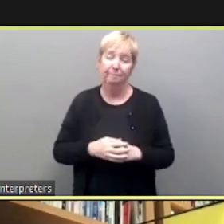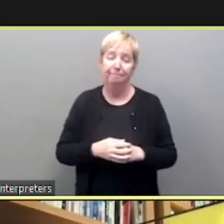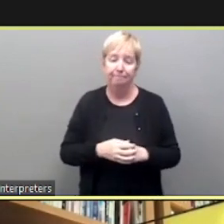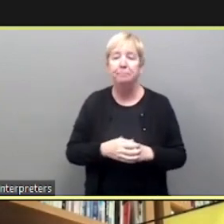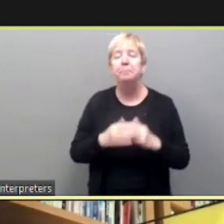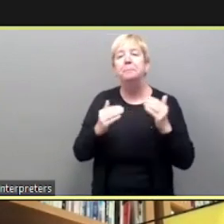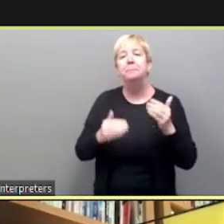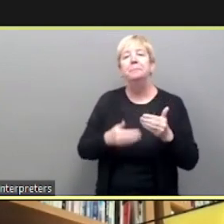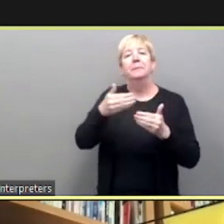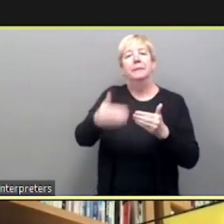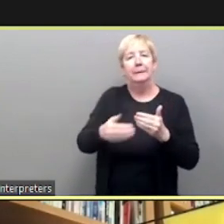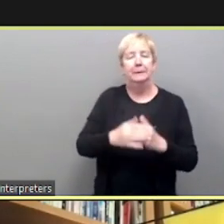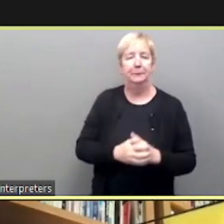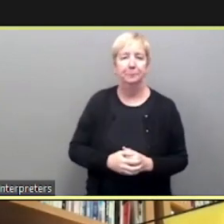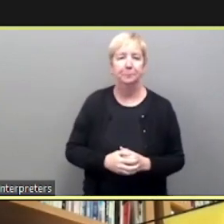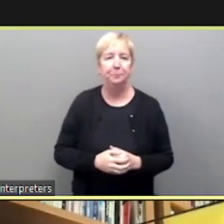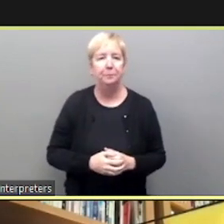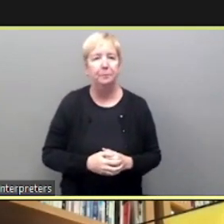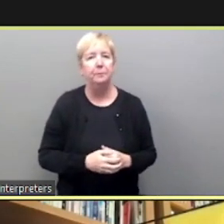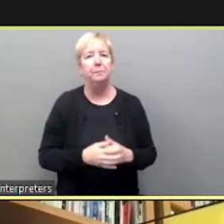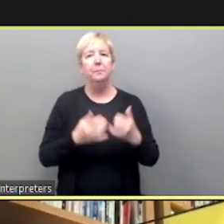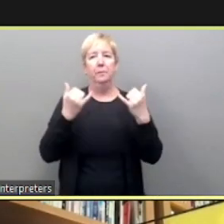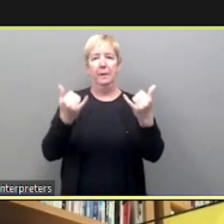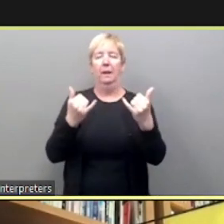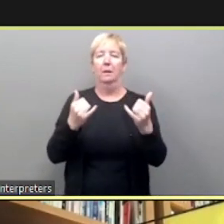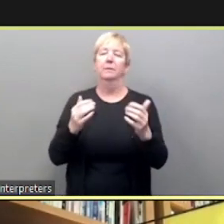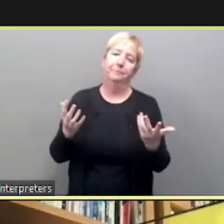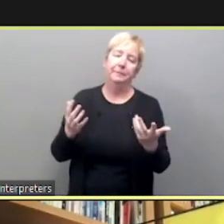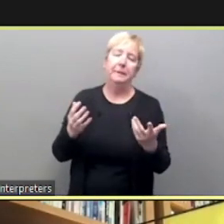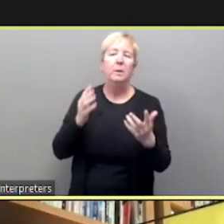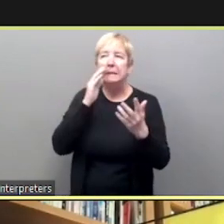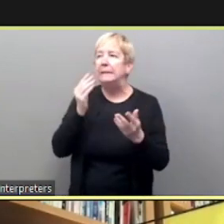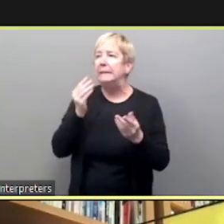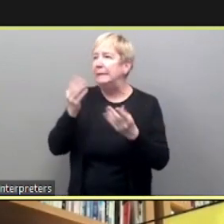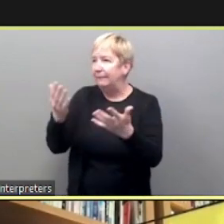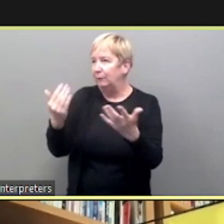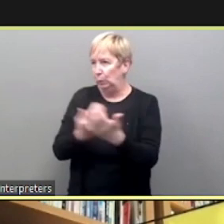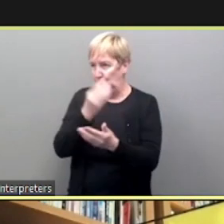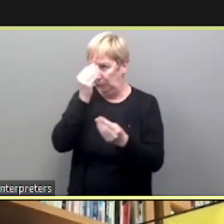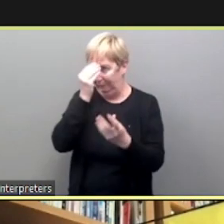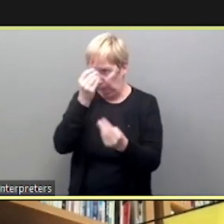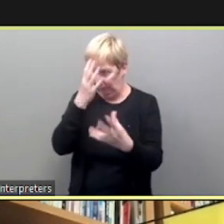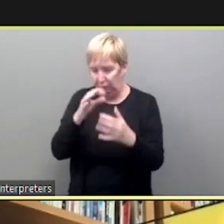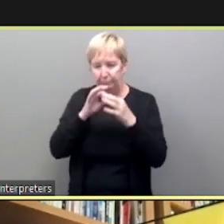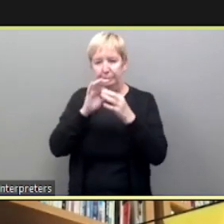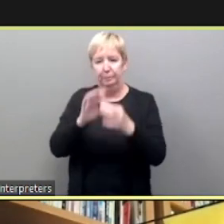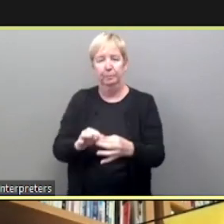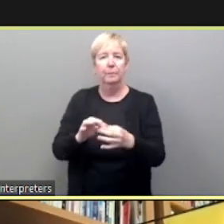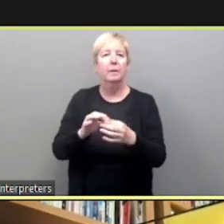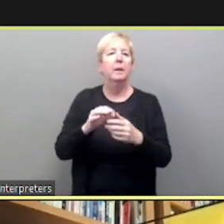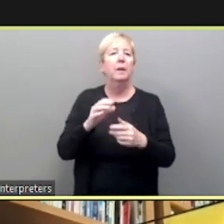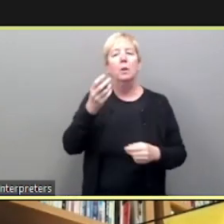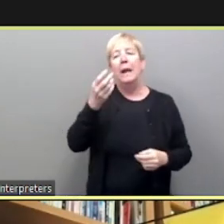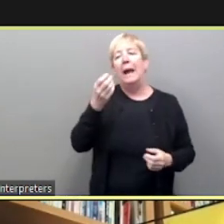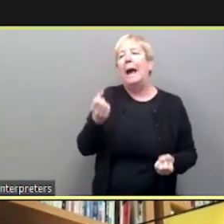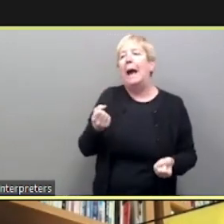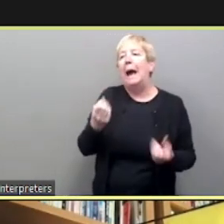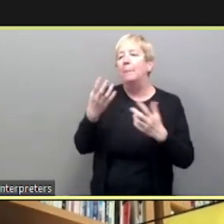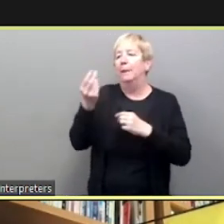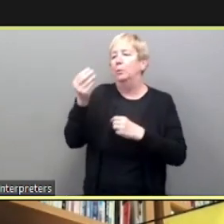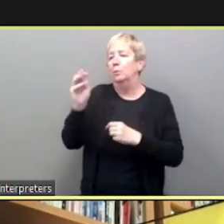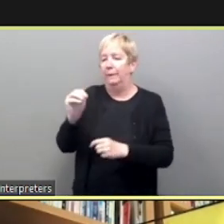please. Just an update on the number of New Mexico hospital workers that